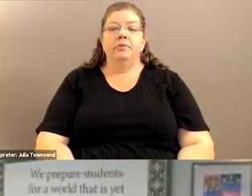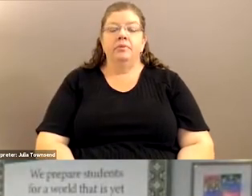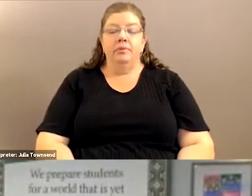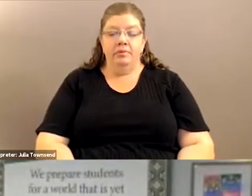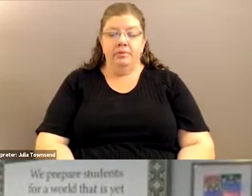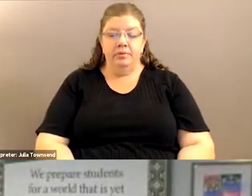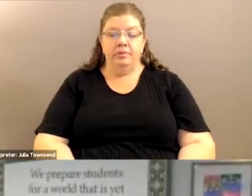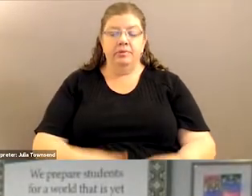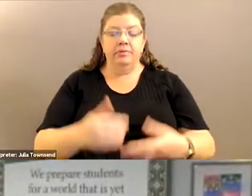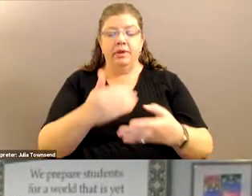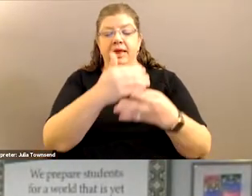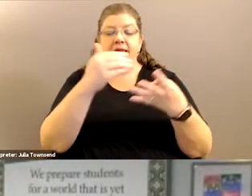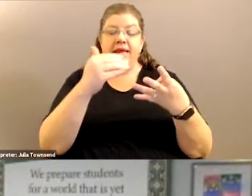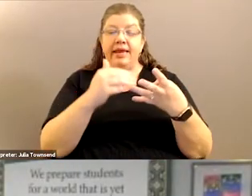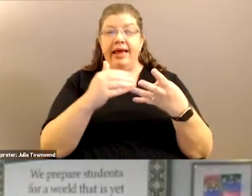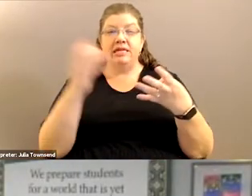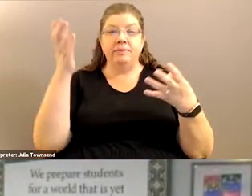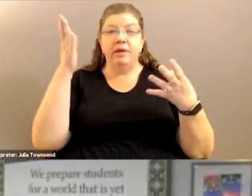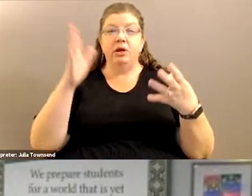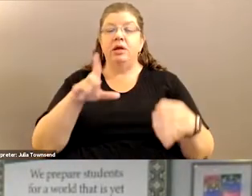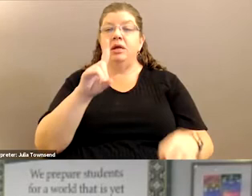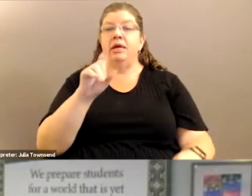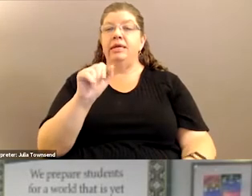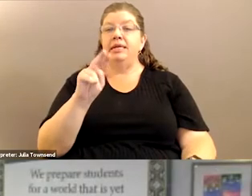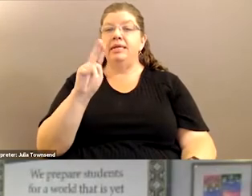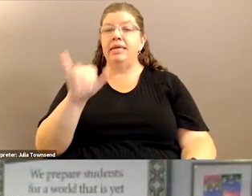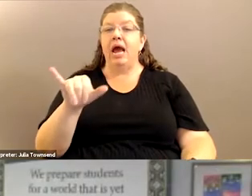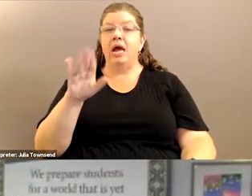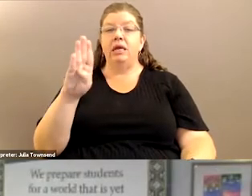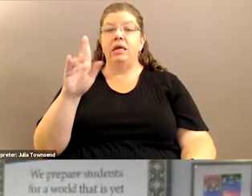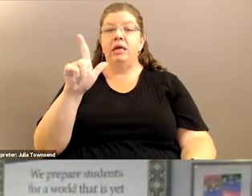next speaker is danny blunk